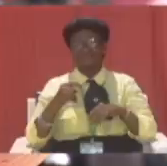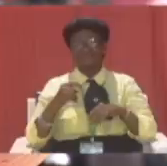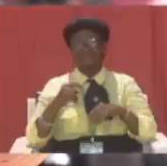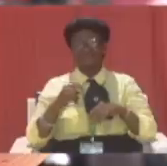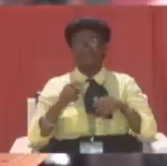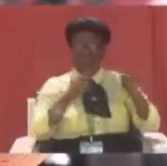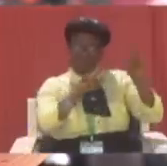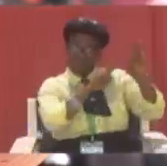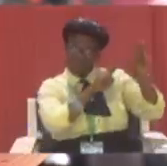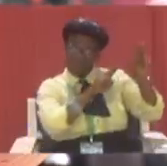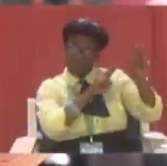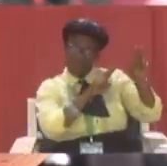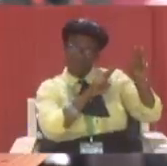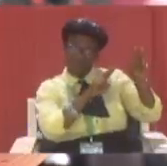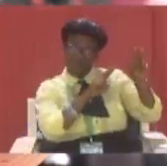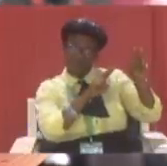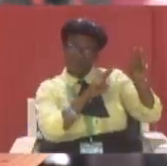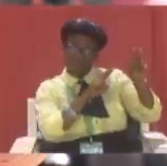"Behold,